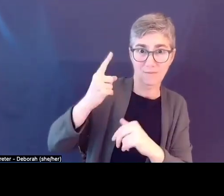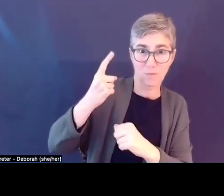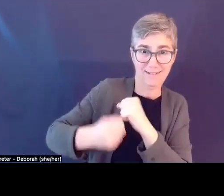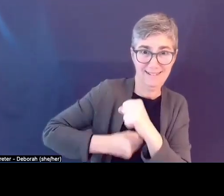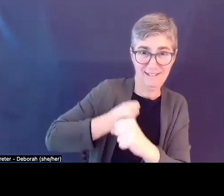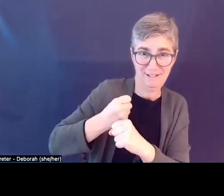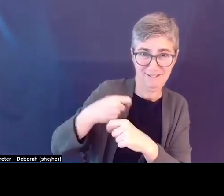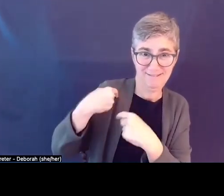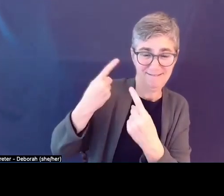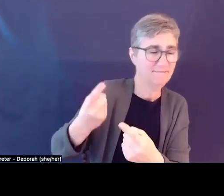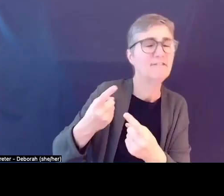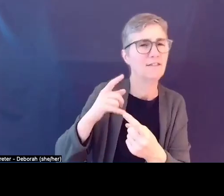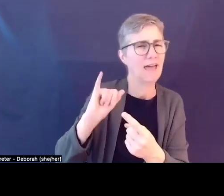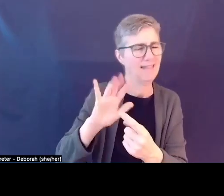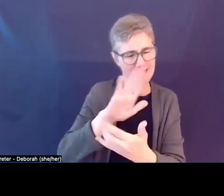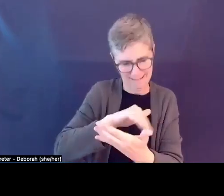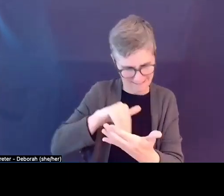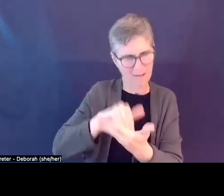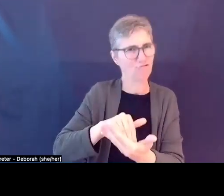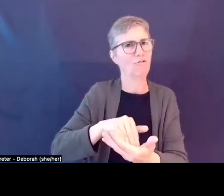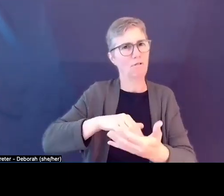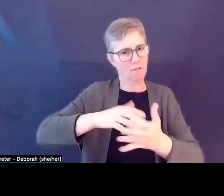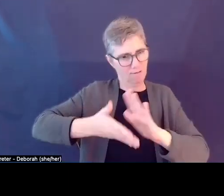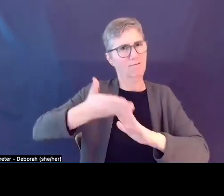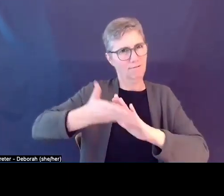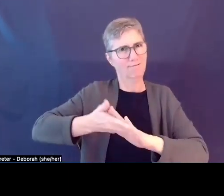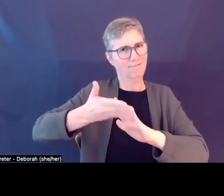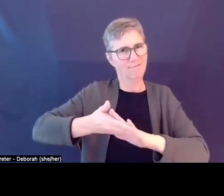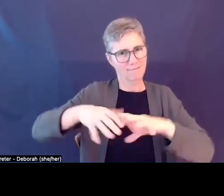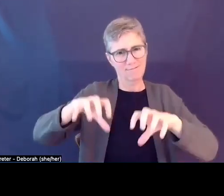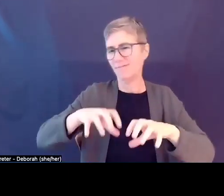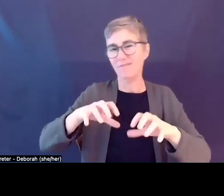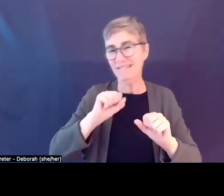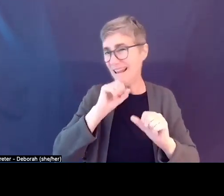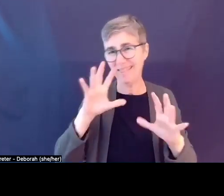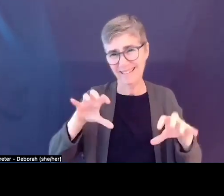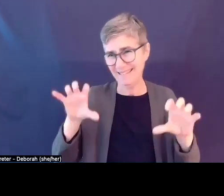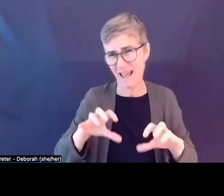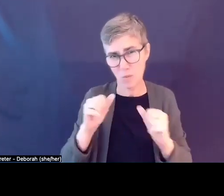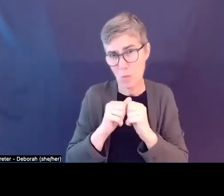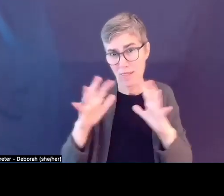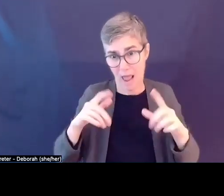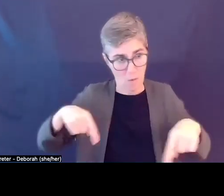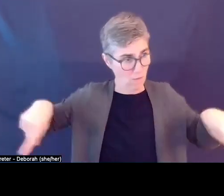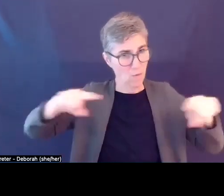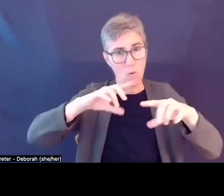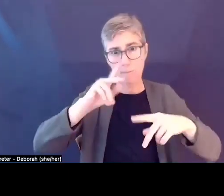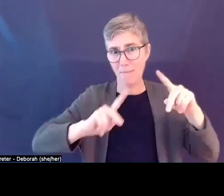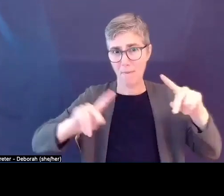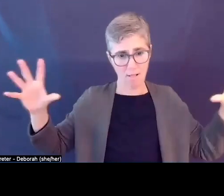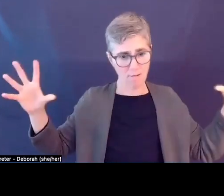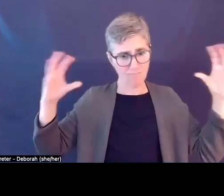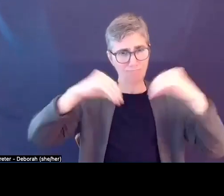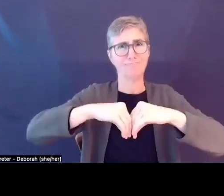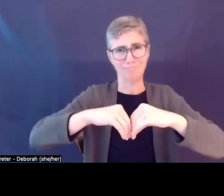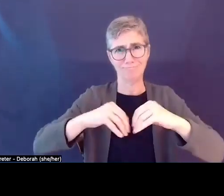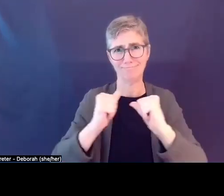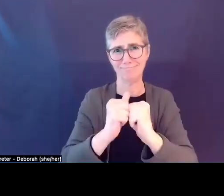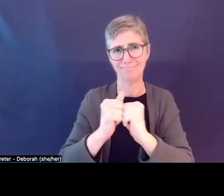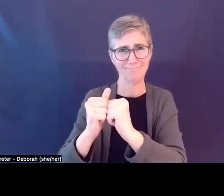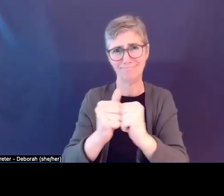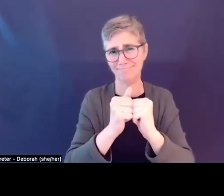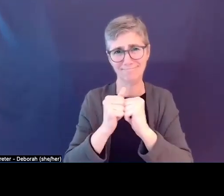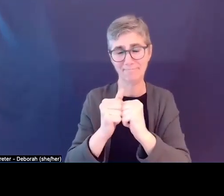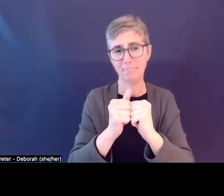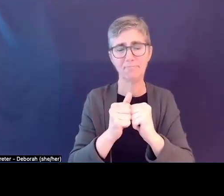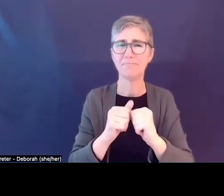central engine of our initiative. Nothing gets done without them. And there is a saying